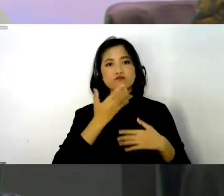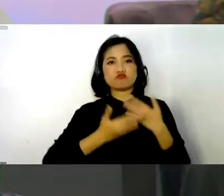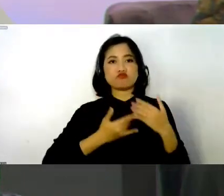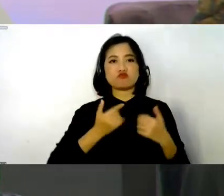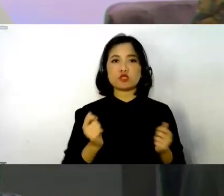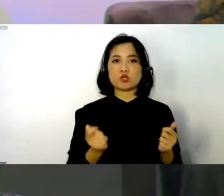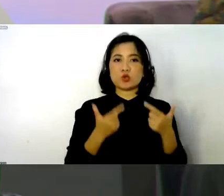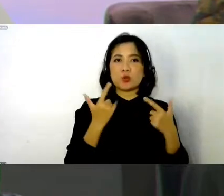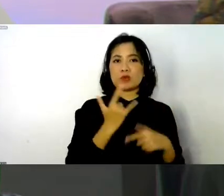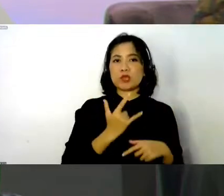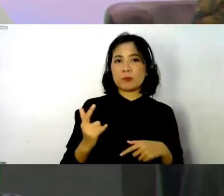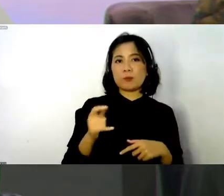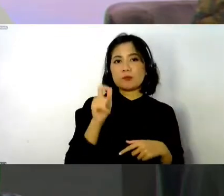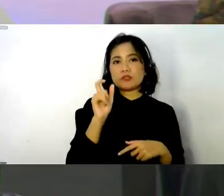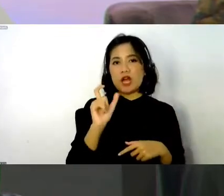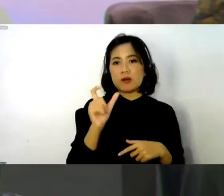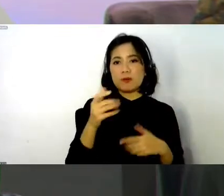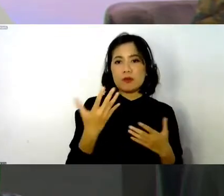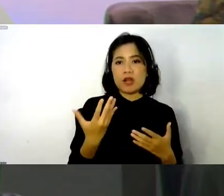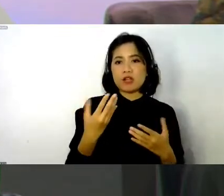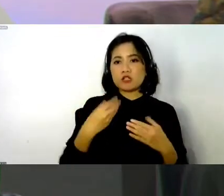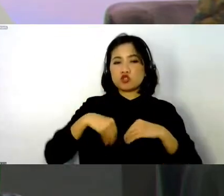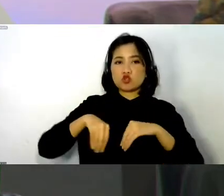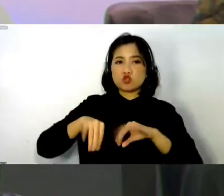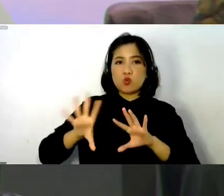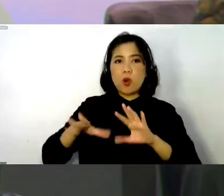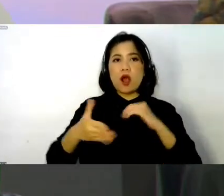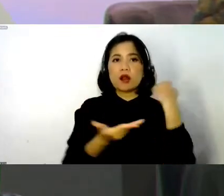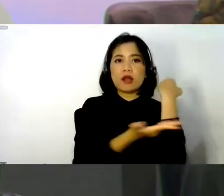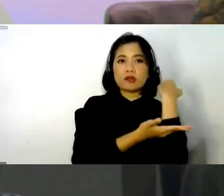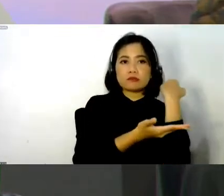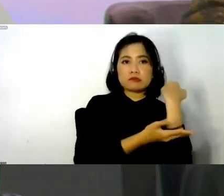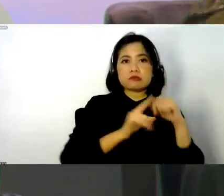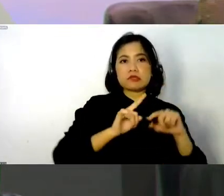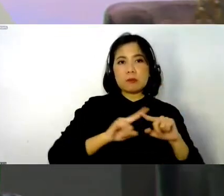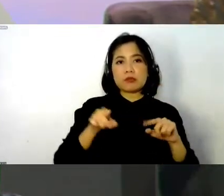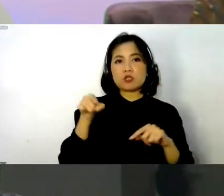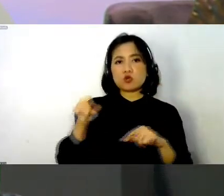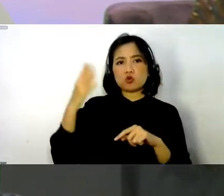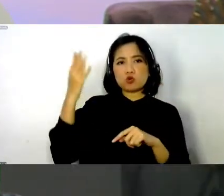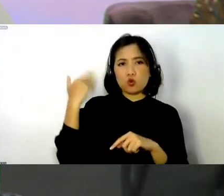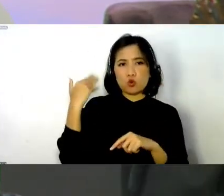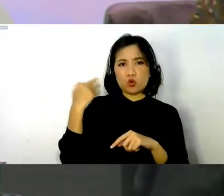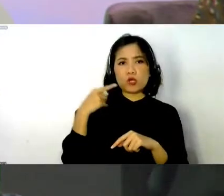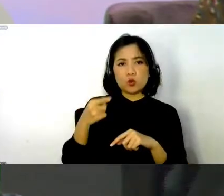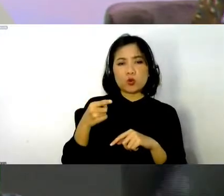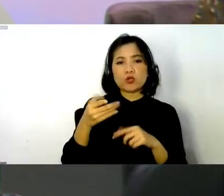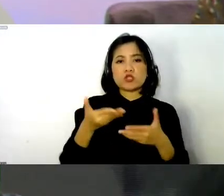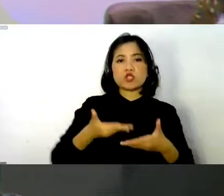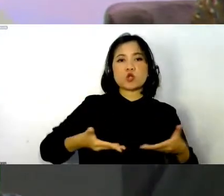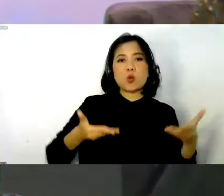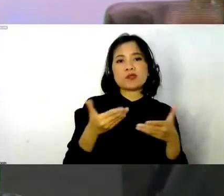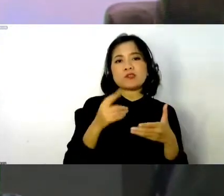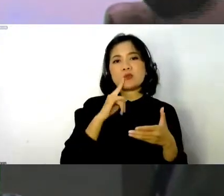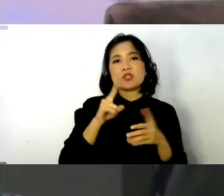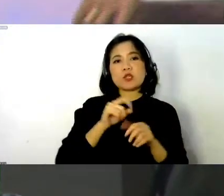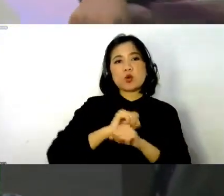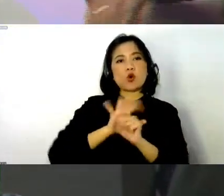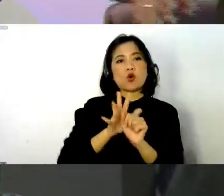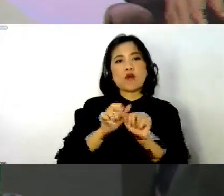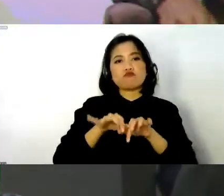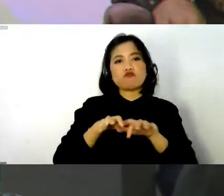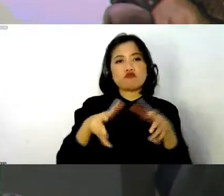ensure poverty, local poverty can be reduced. If local poverty can be reduced, then hopefully nationwide, it will be